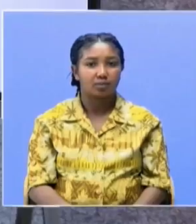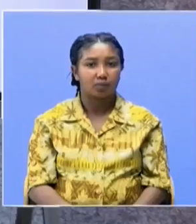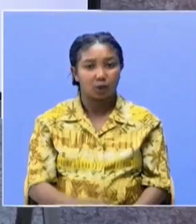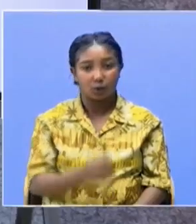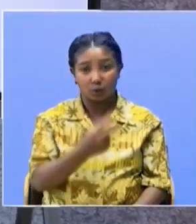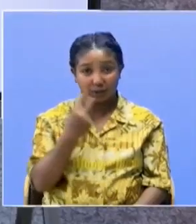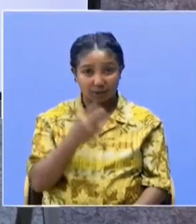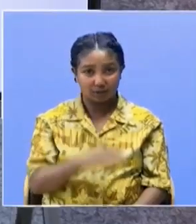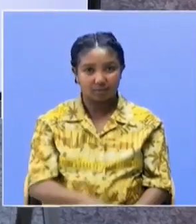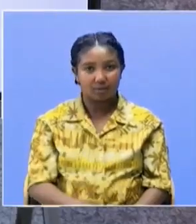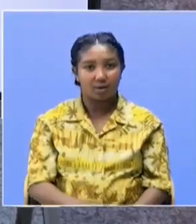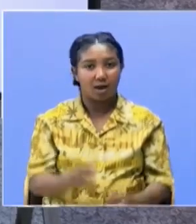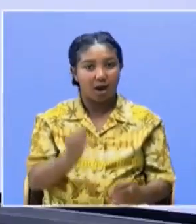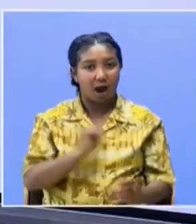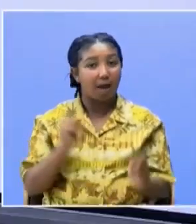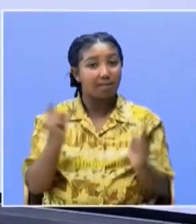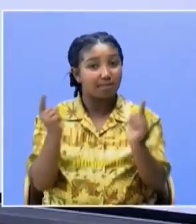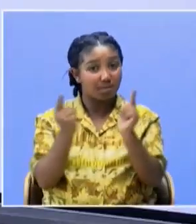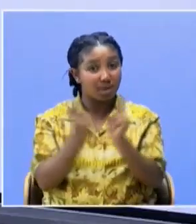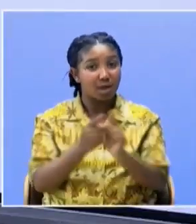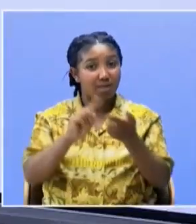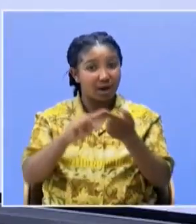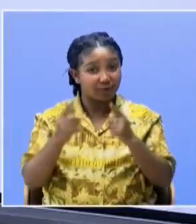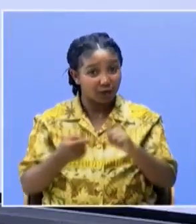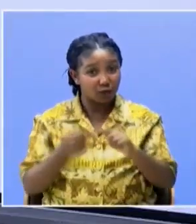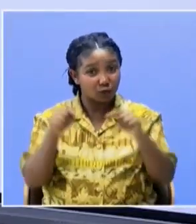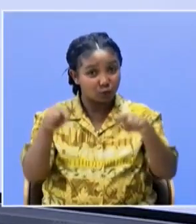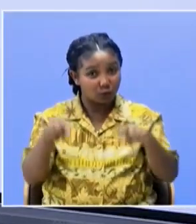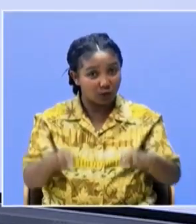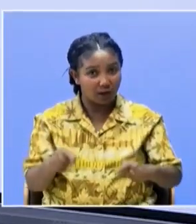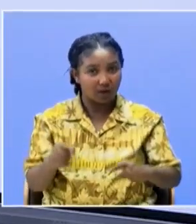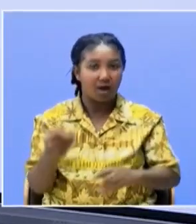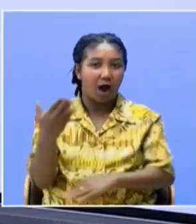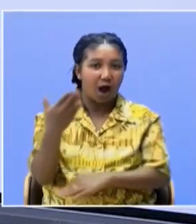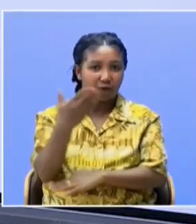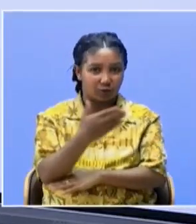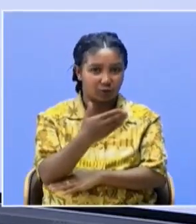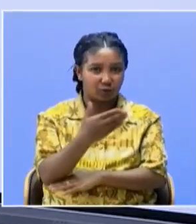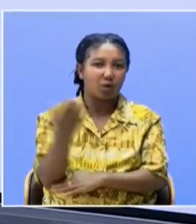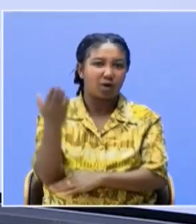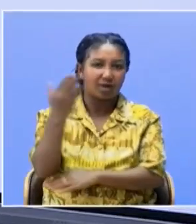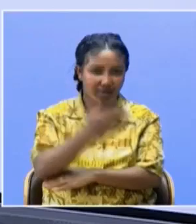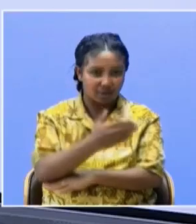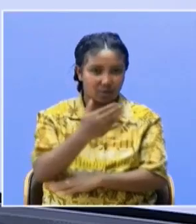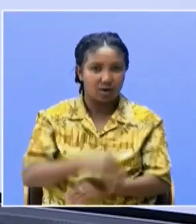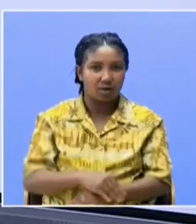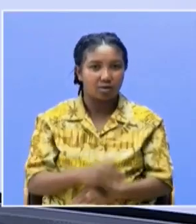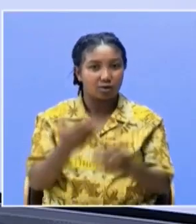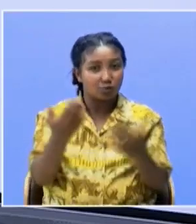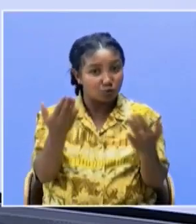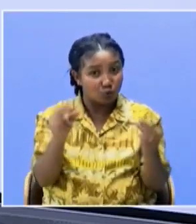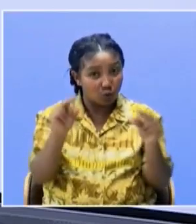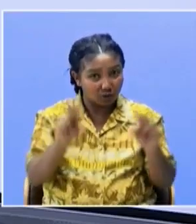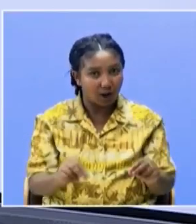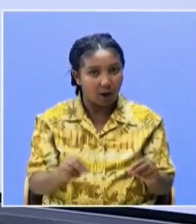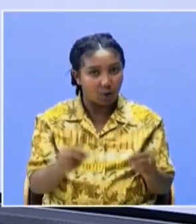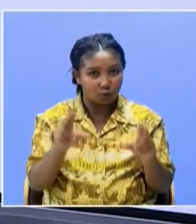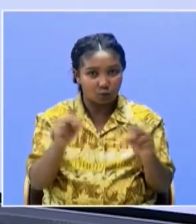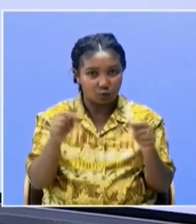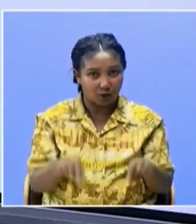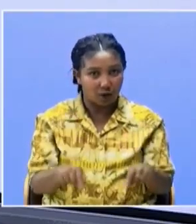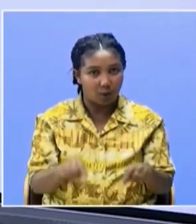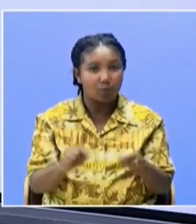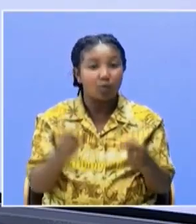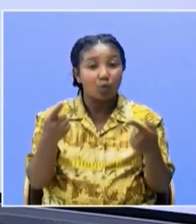Look, I am meeting my friend today afternoon. It's not now, but in